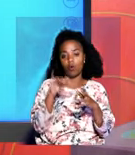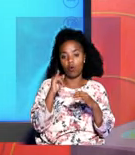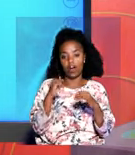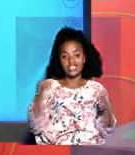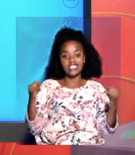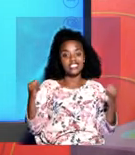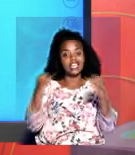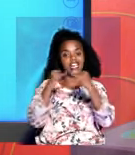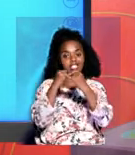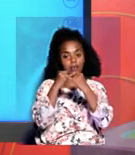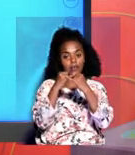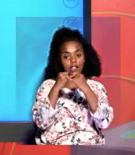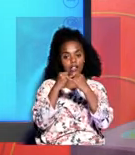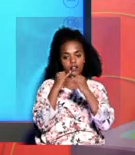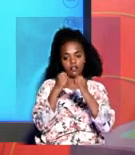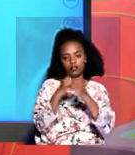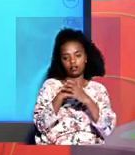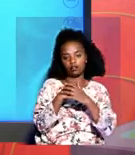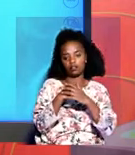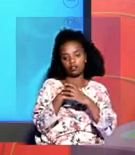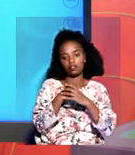Y-intercept